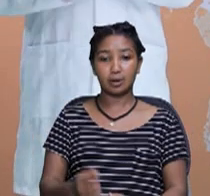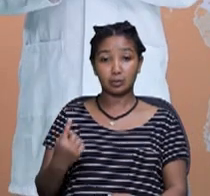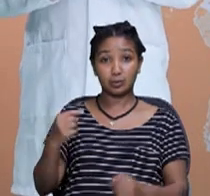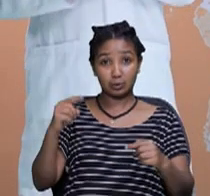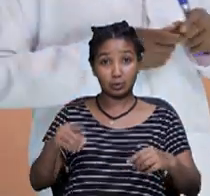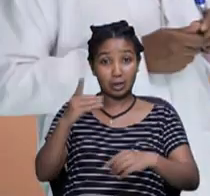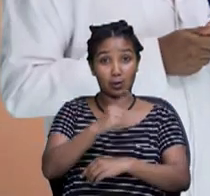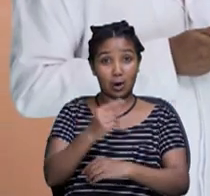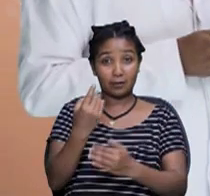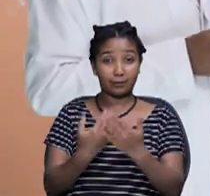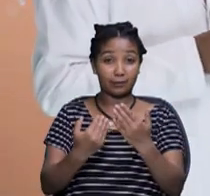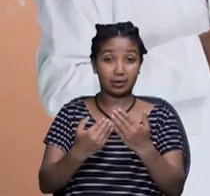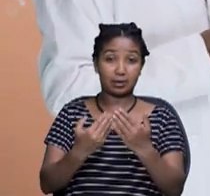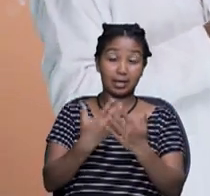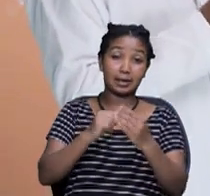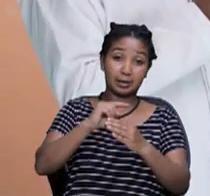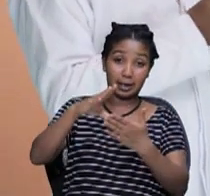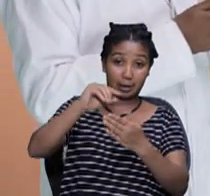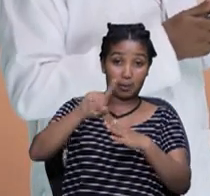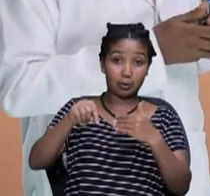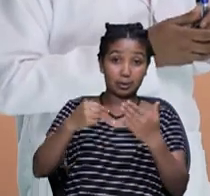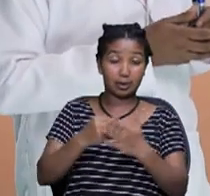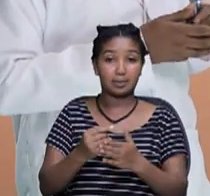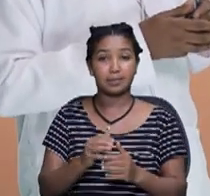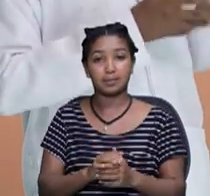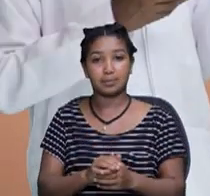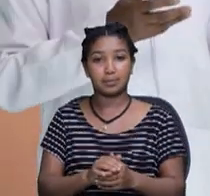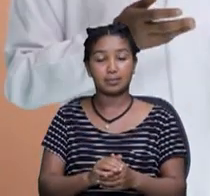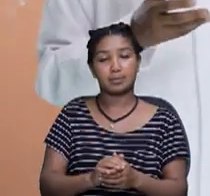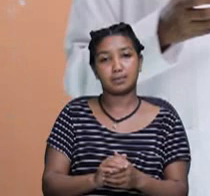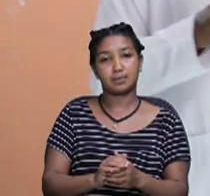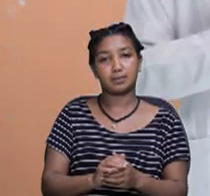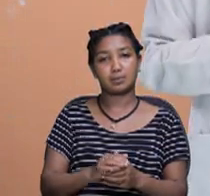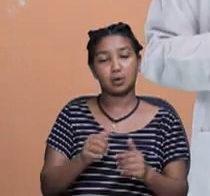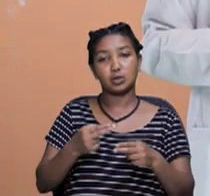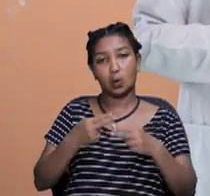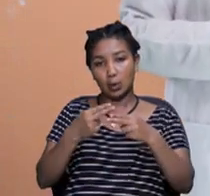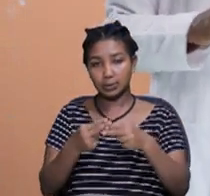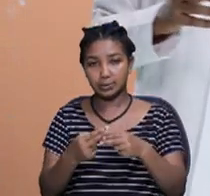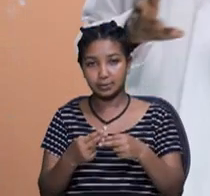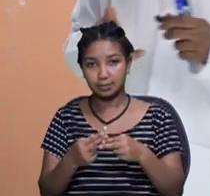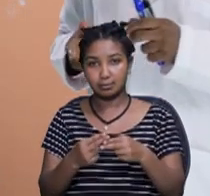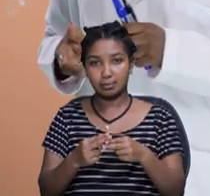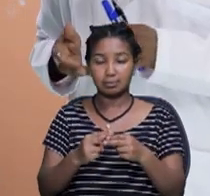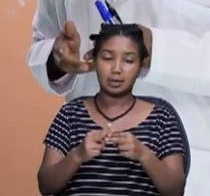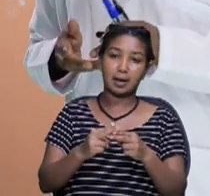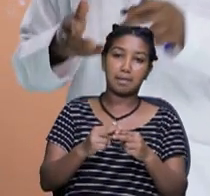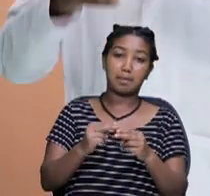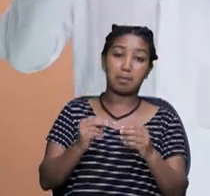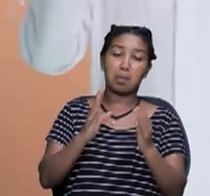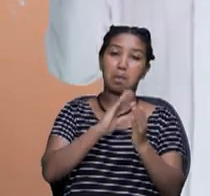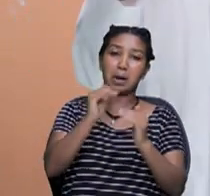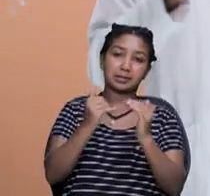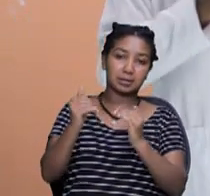Today we have learned about the pituitary gland, which also called a master gland